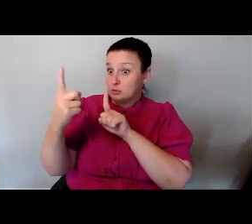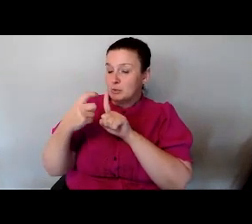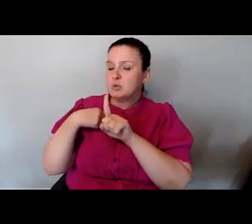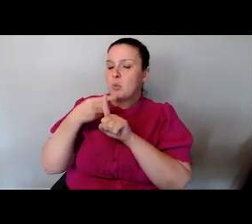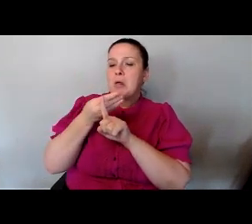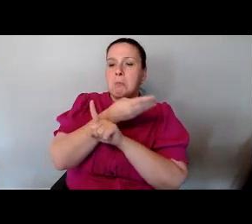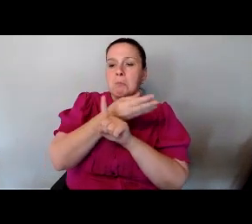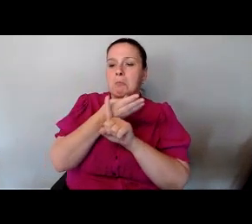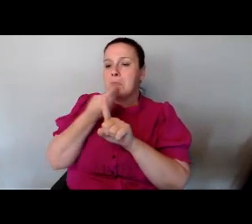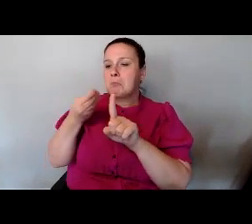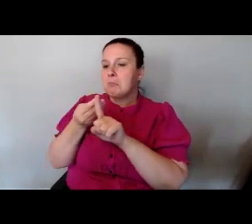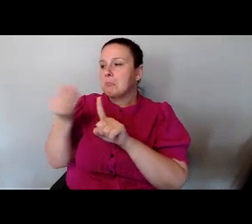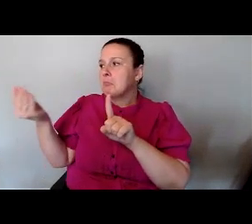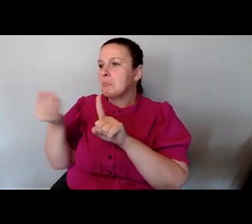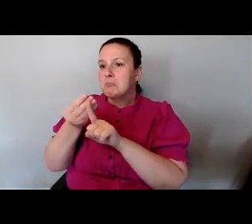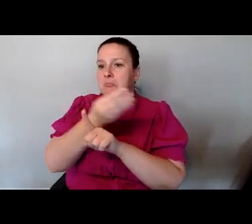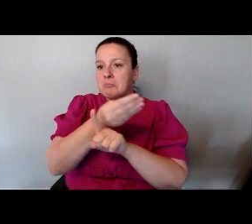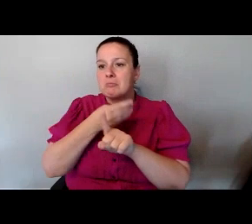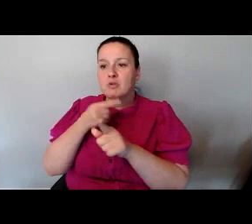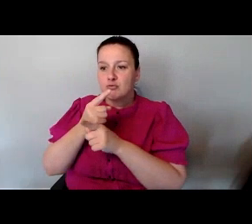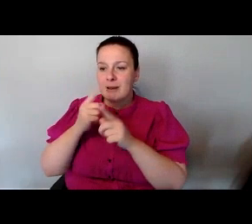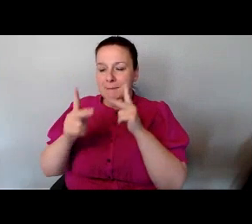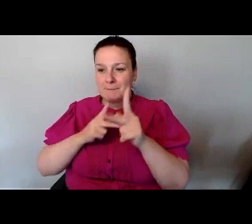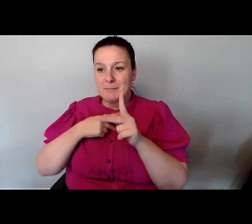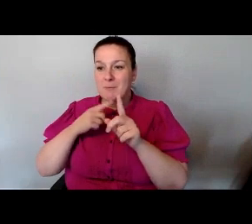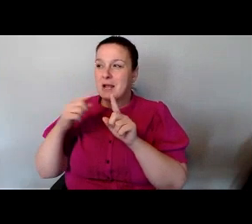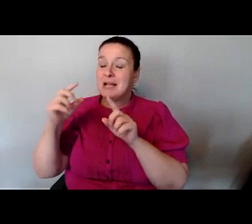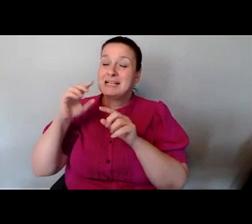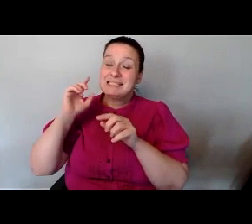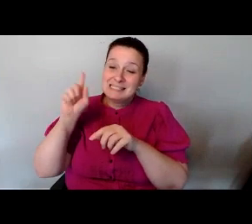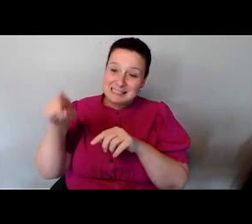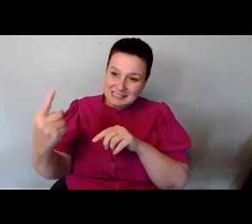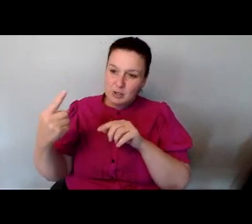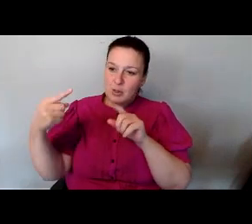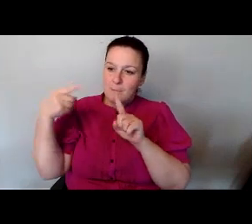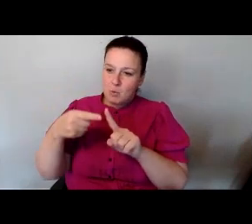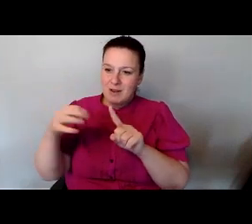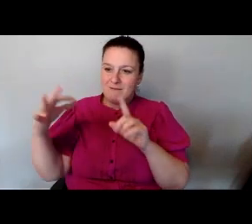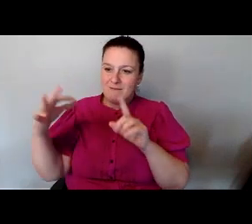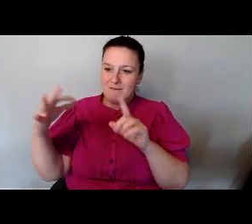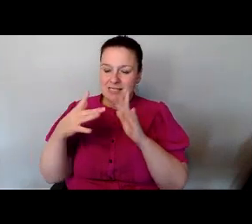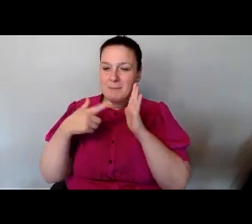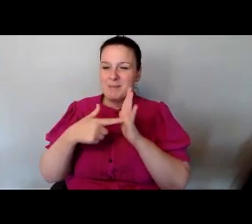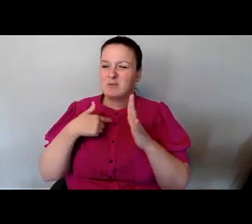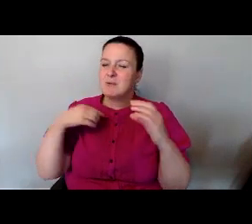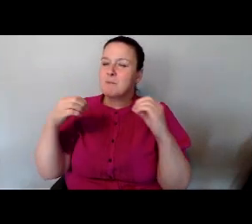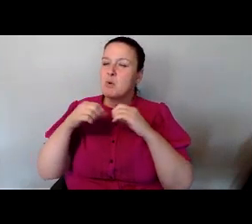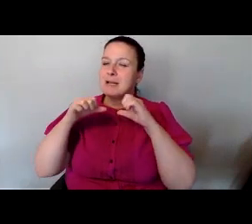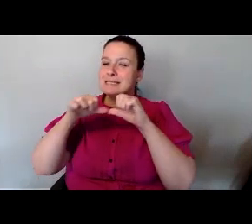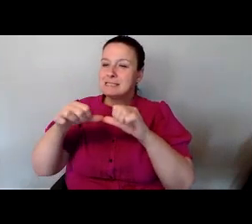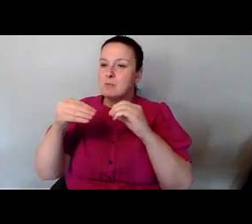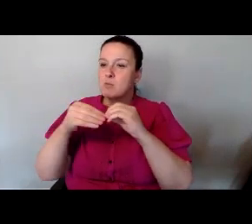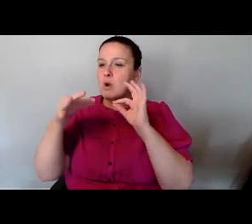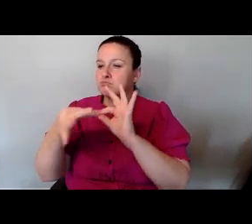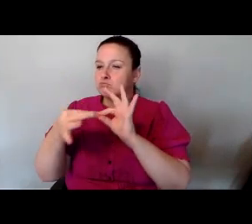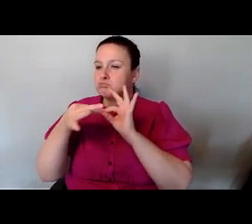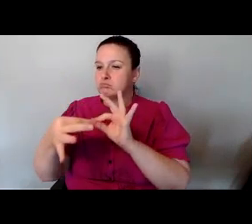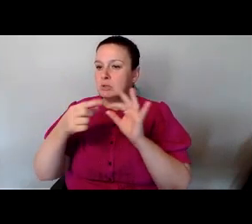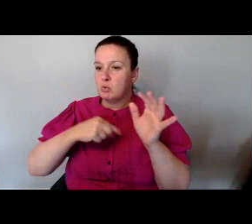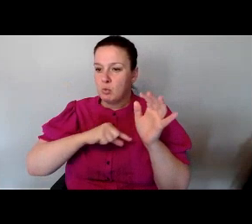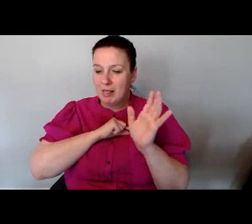to do. And that's where that single point of contact model comes in. So it tries to keep that consistency and quality. And the